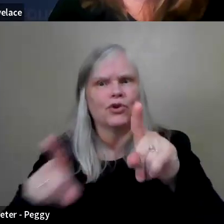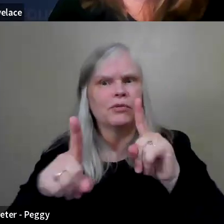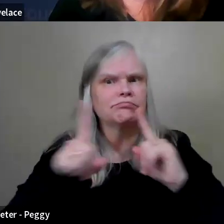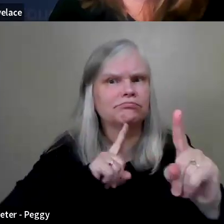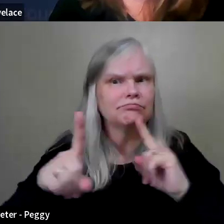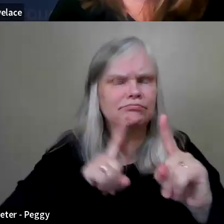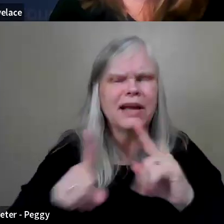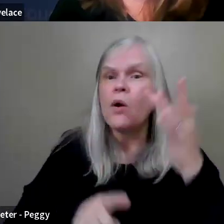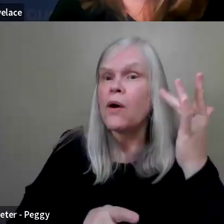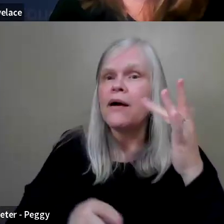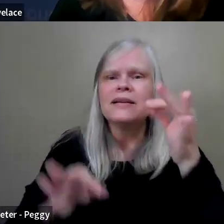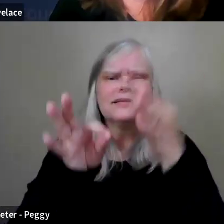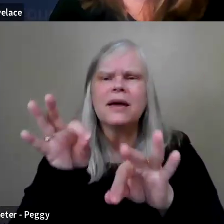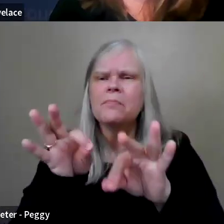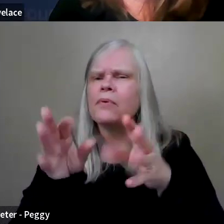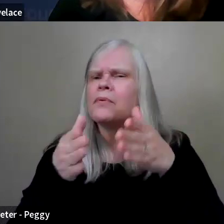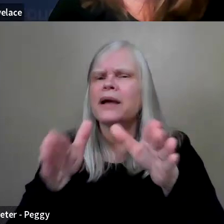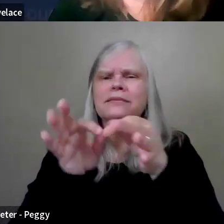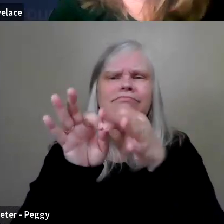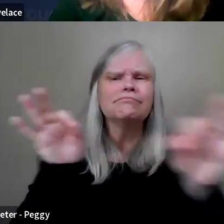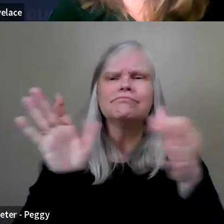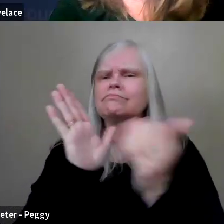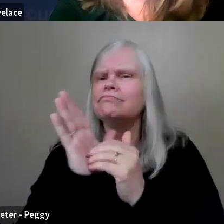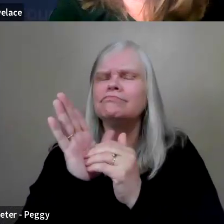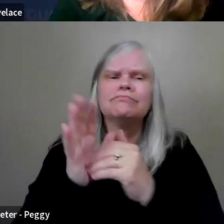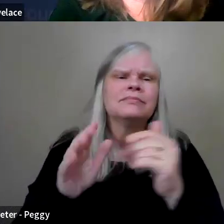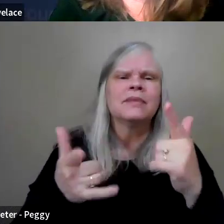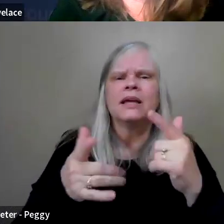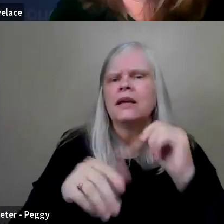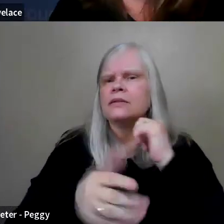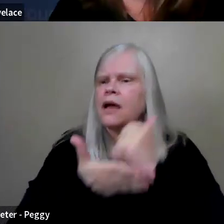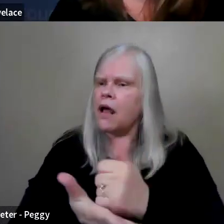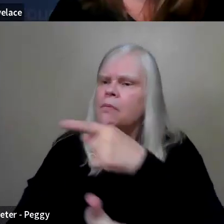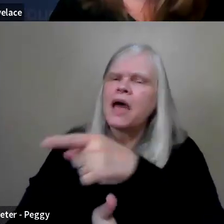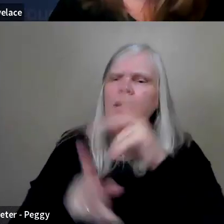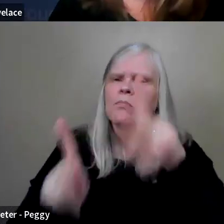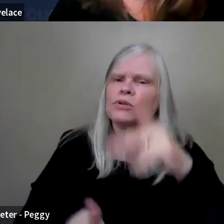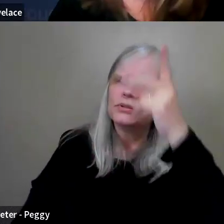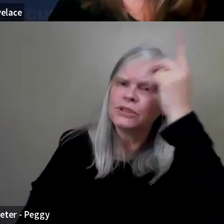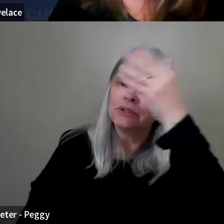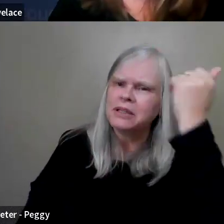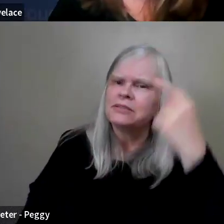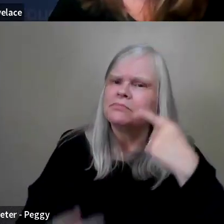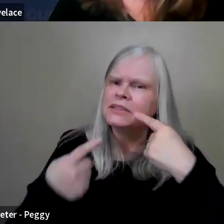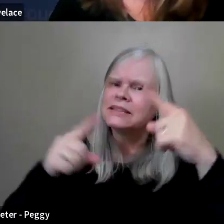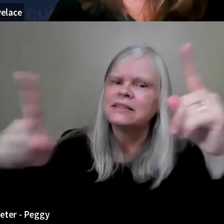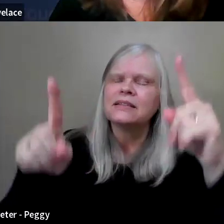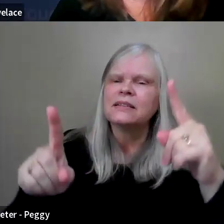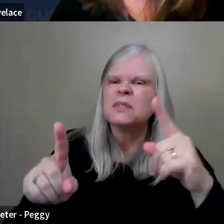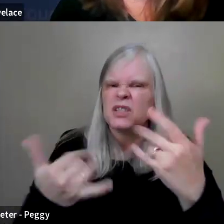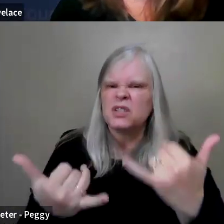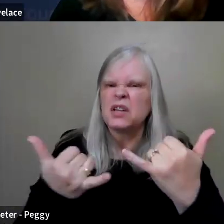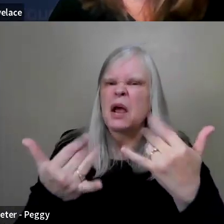some simple ways we can rephrase what we're saying to set that person up for success. So let's go through a